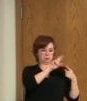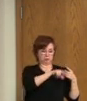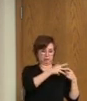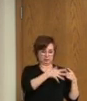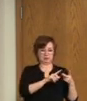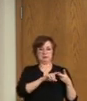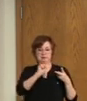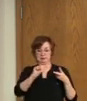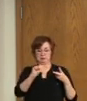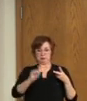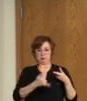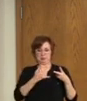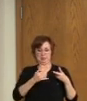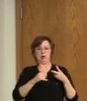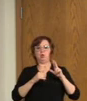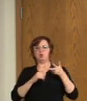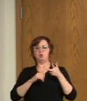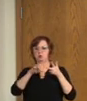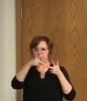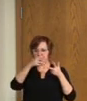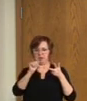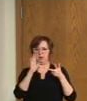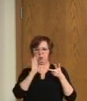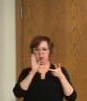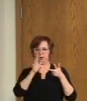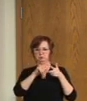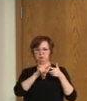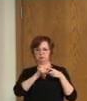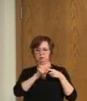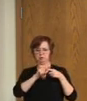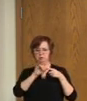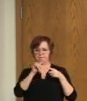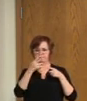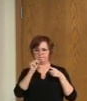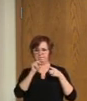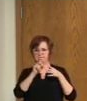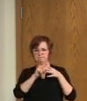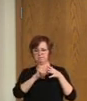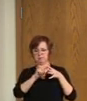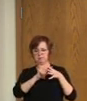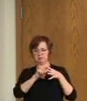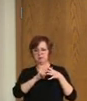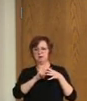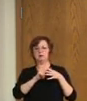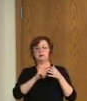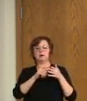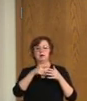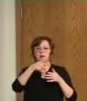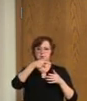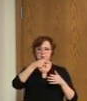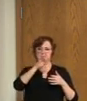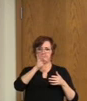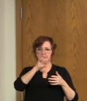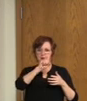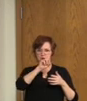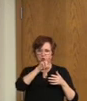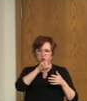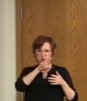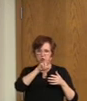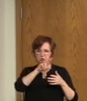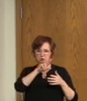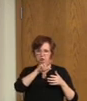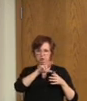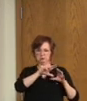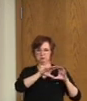Those are just the Pfizer vaccines. We also expect the Moderna vaccine to be approved by the federal government in the coming